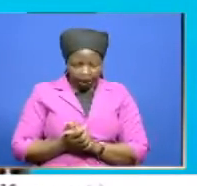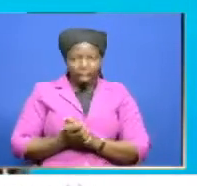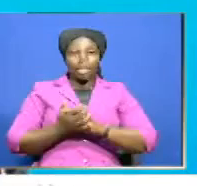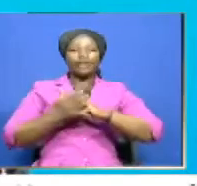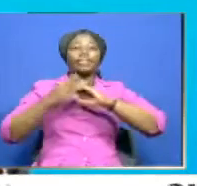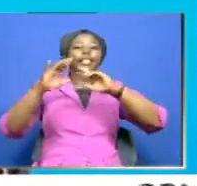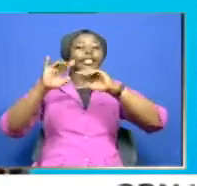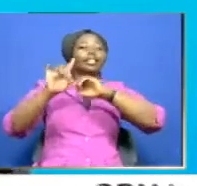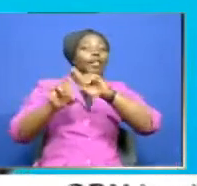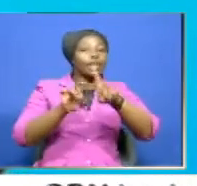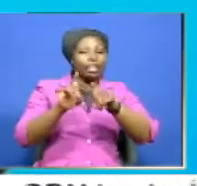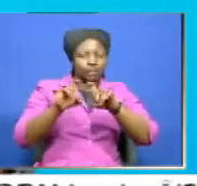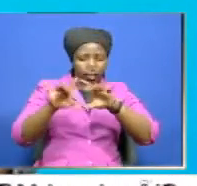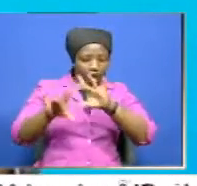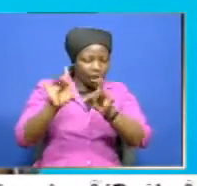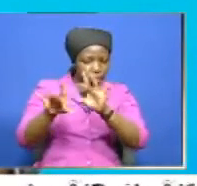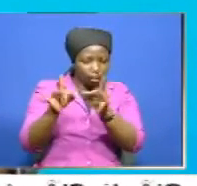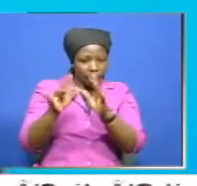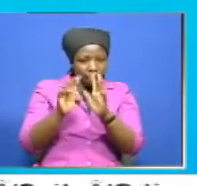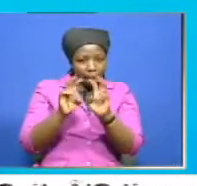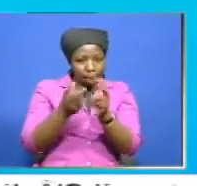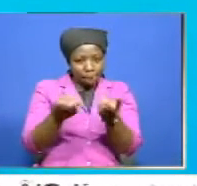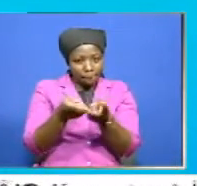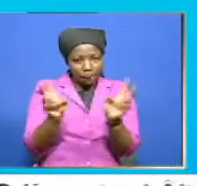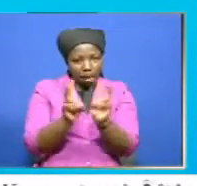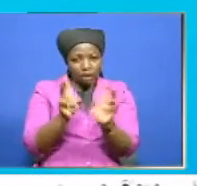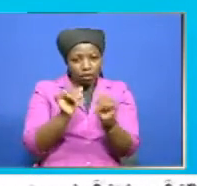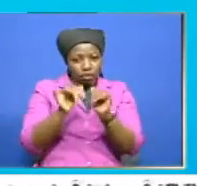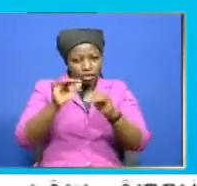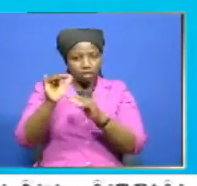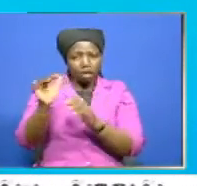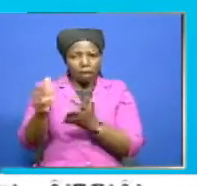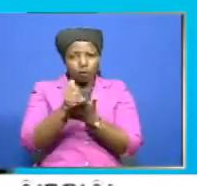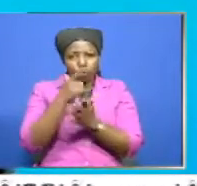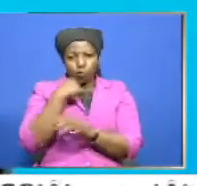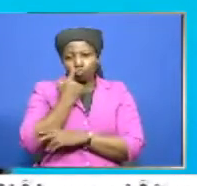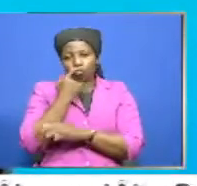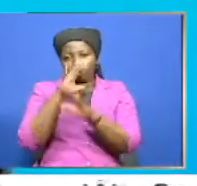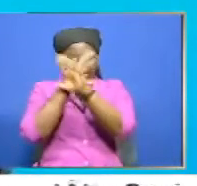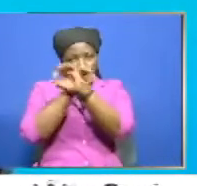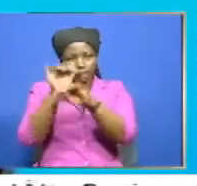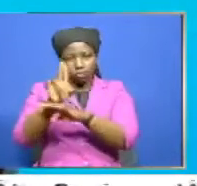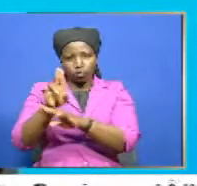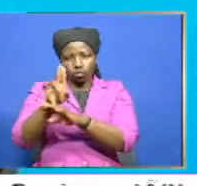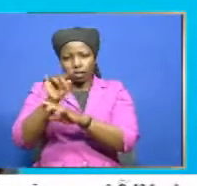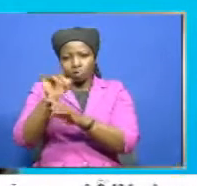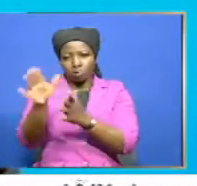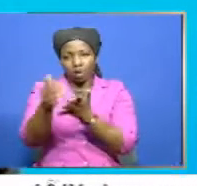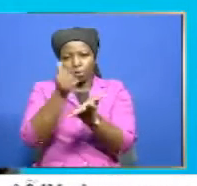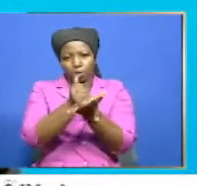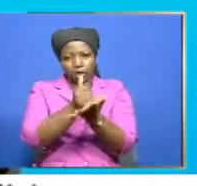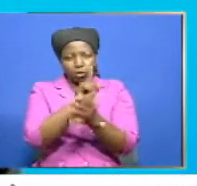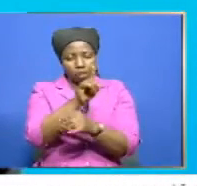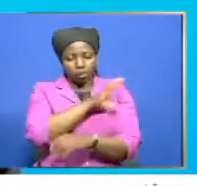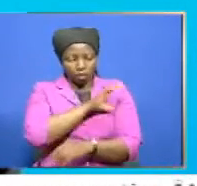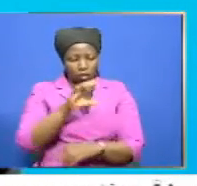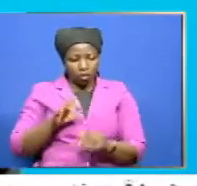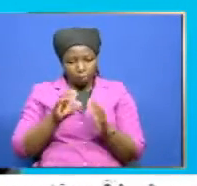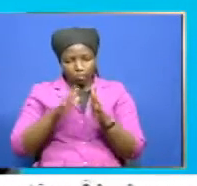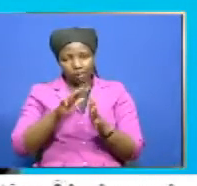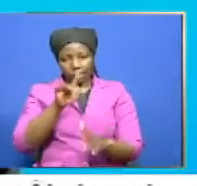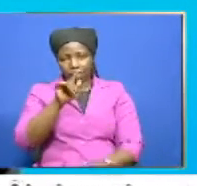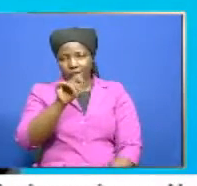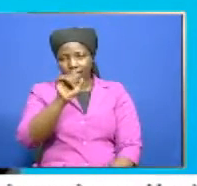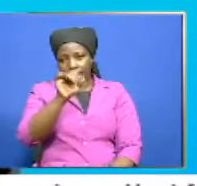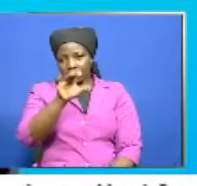this is to appoint the chairperson and one commissioner of the Teachers Service Commission, is getting